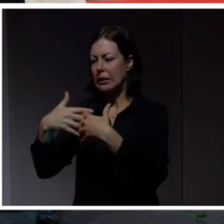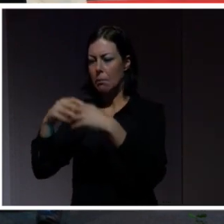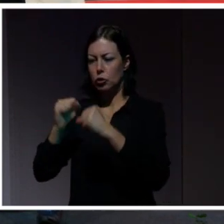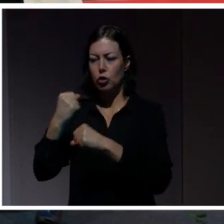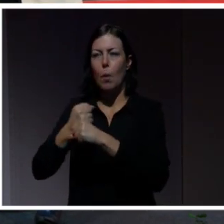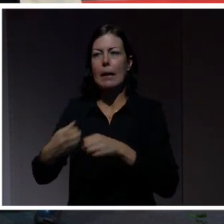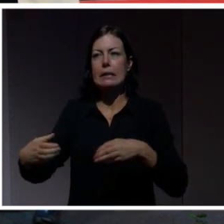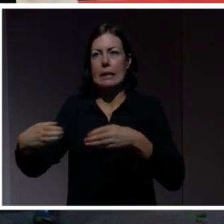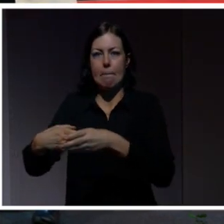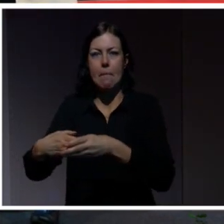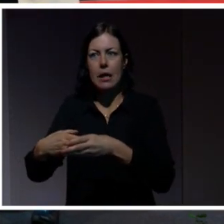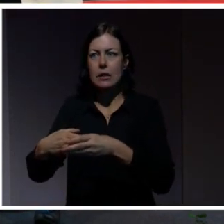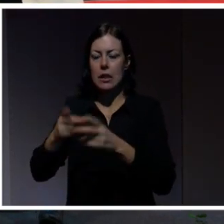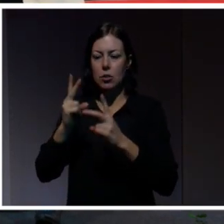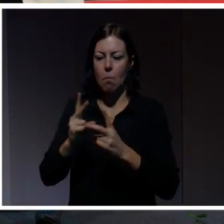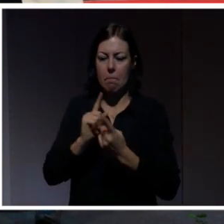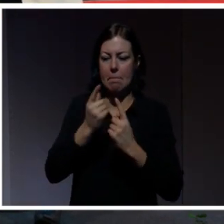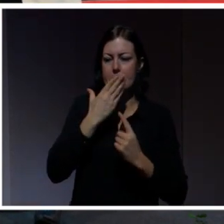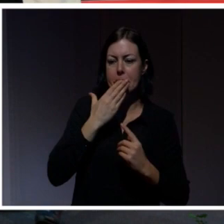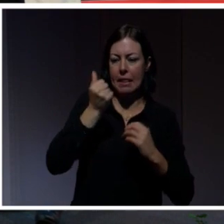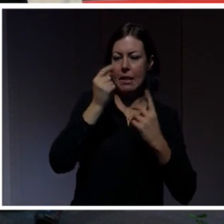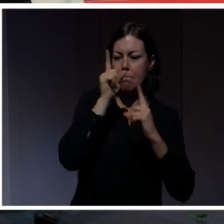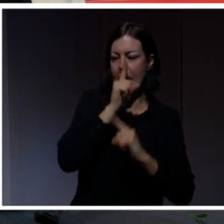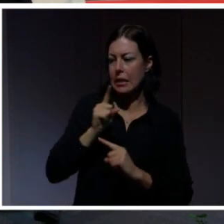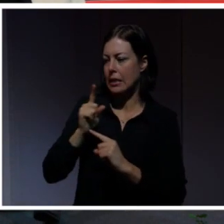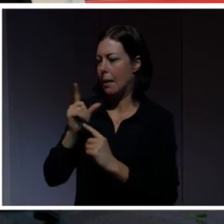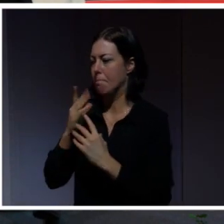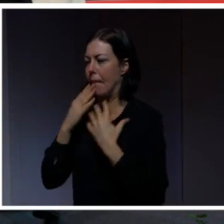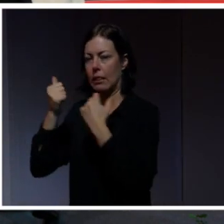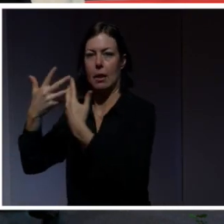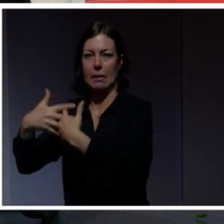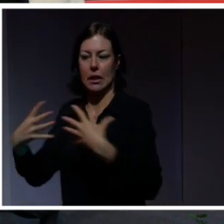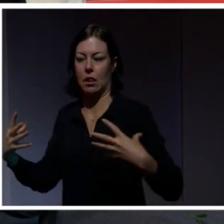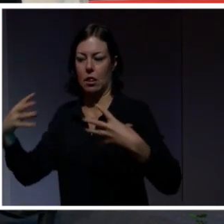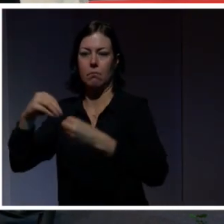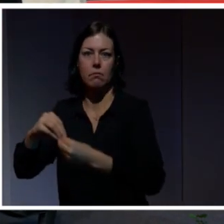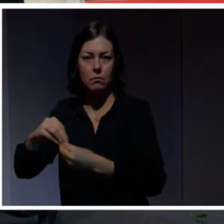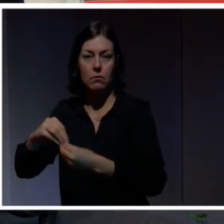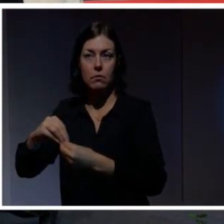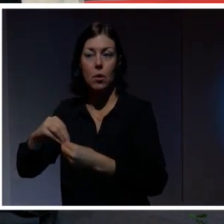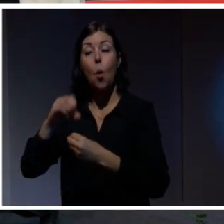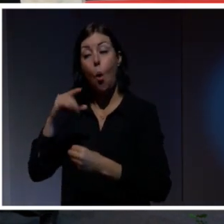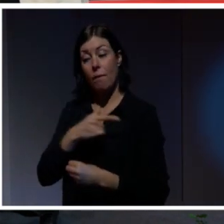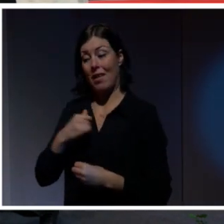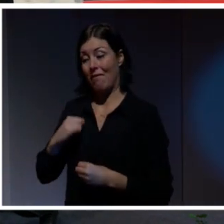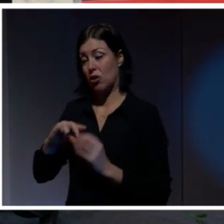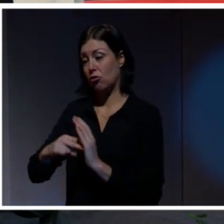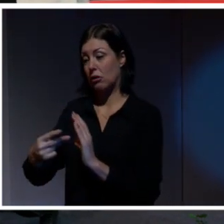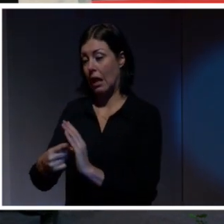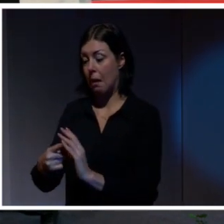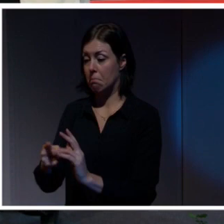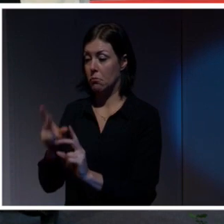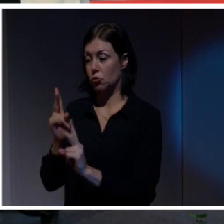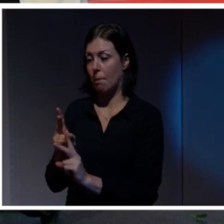than just human, more than just machine. And if you're using a system that is being created by a